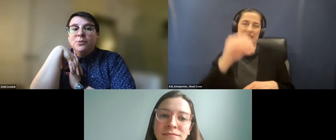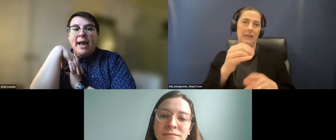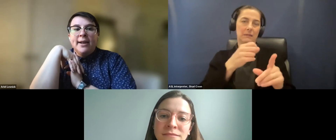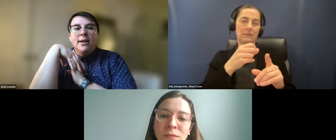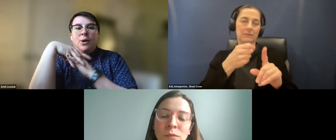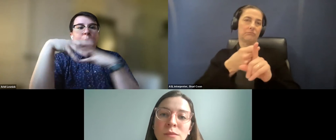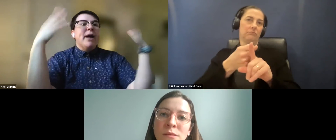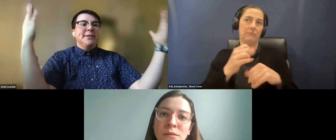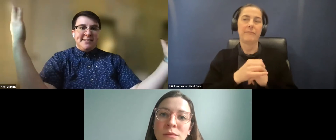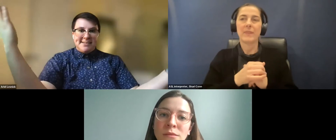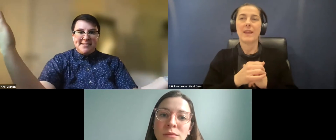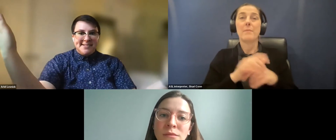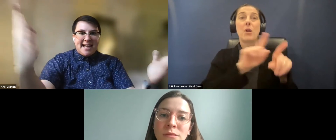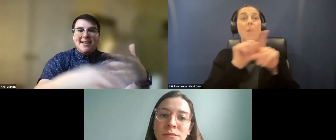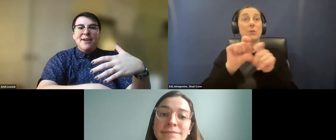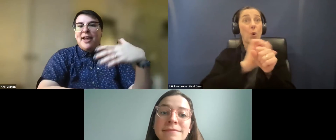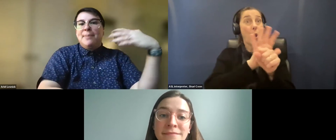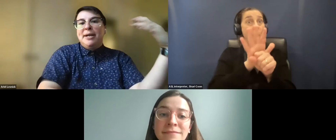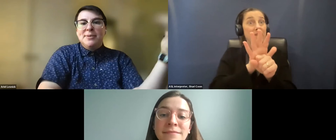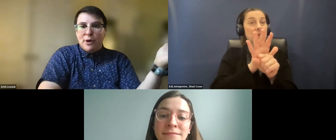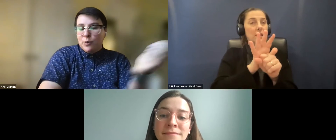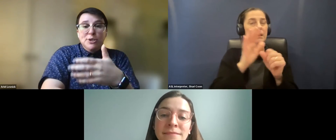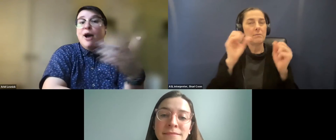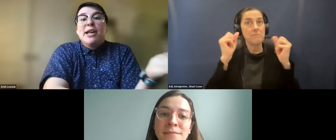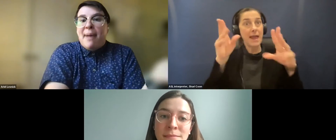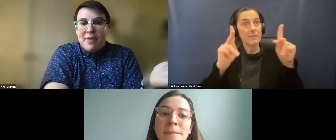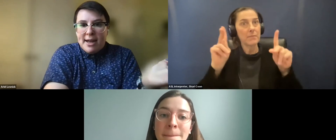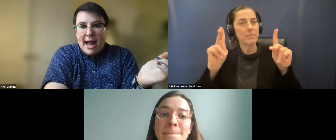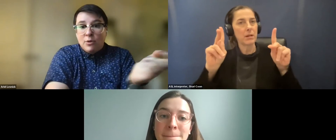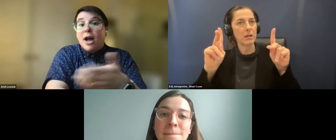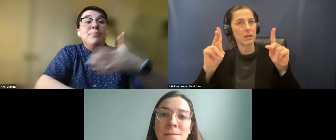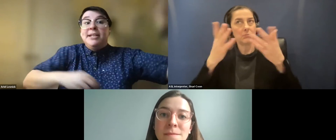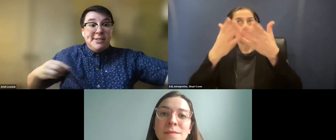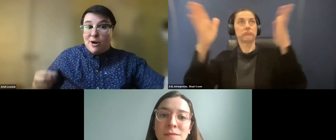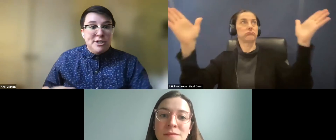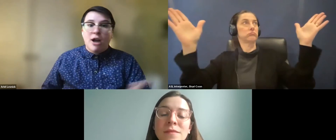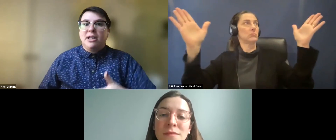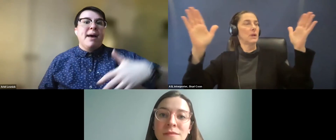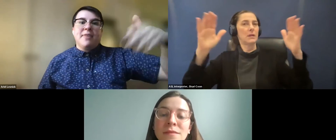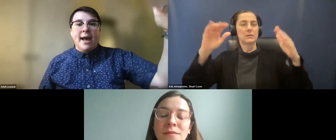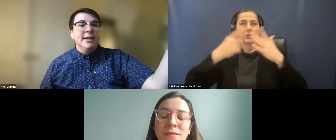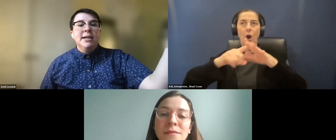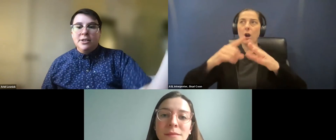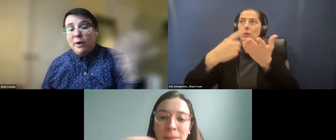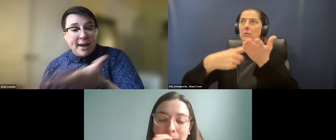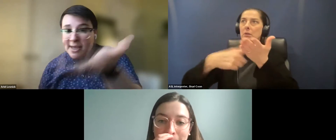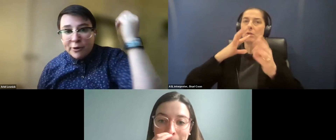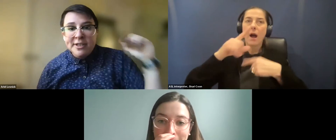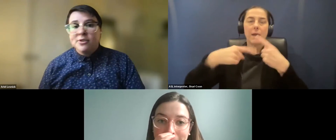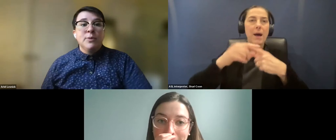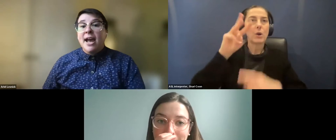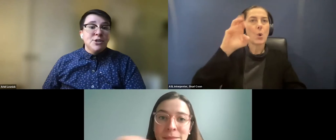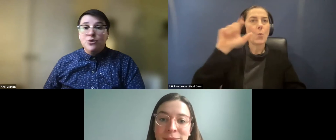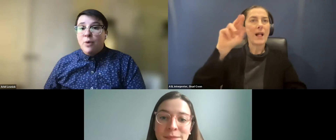this in a good way. Wellness, that's kind of like a buzzword. We're talking about that now. Companies started talking about that. When I was